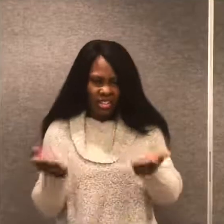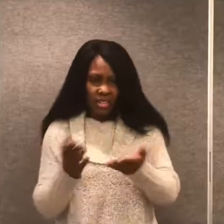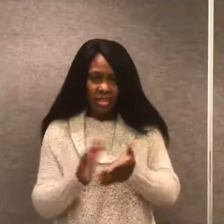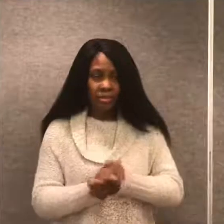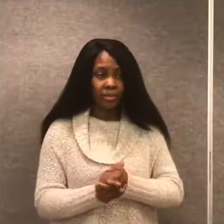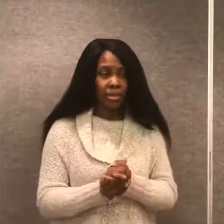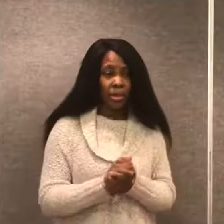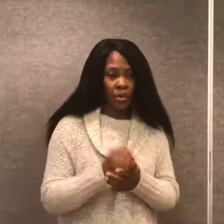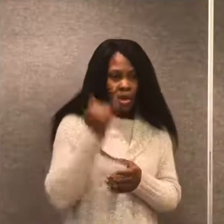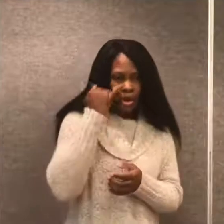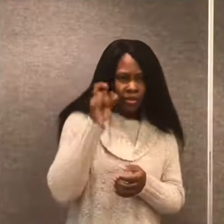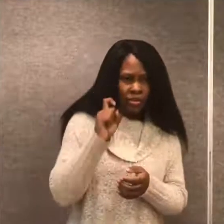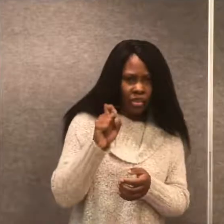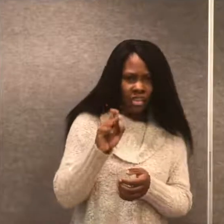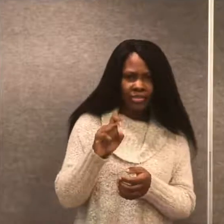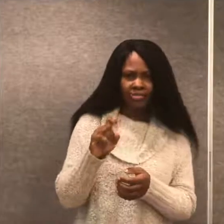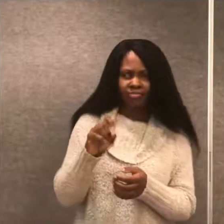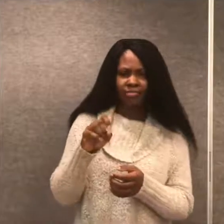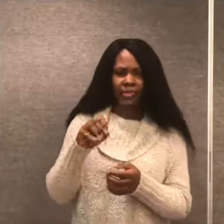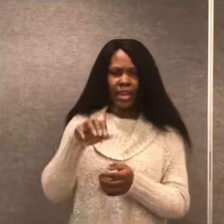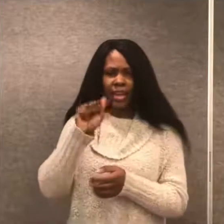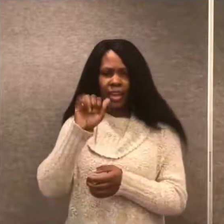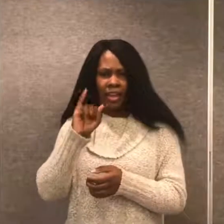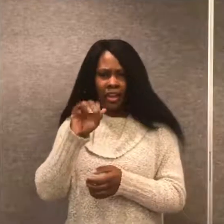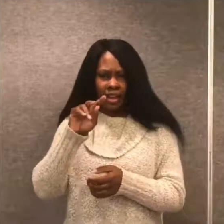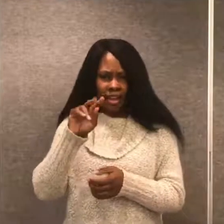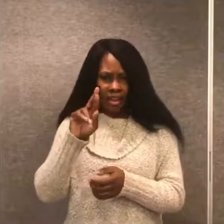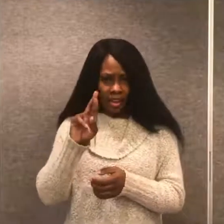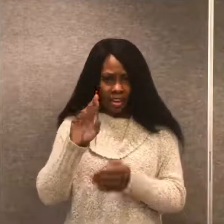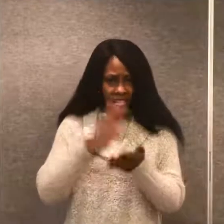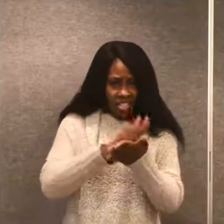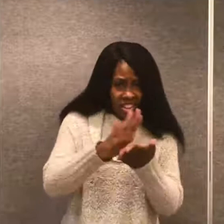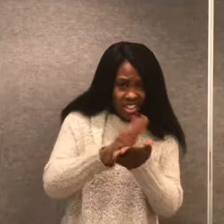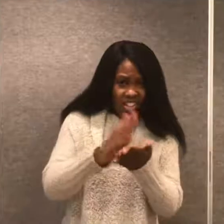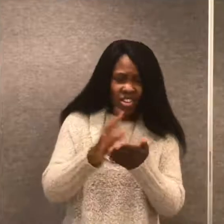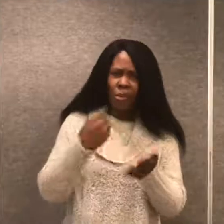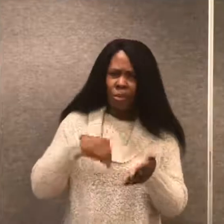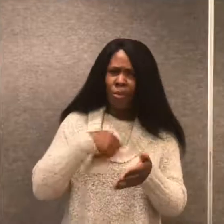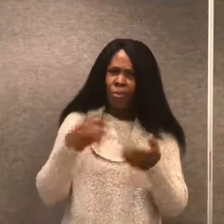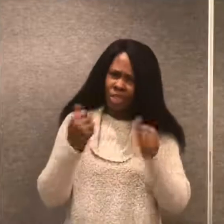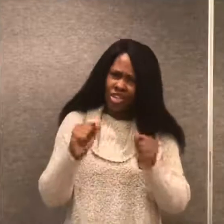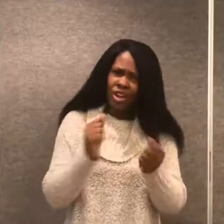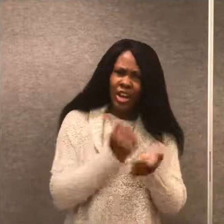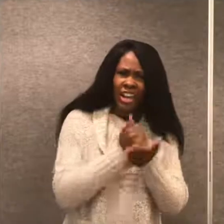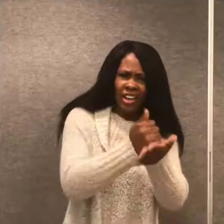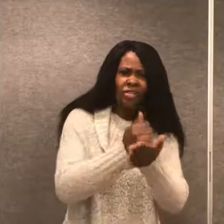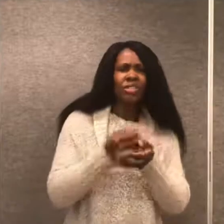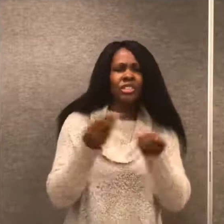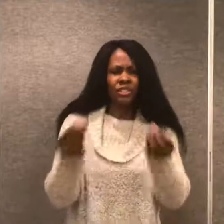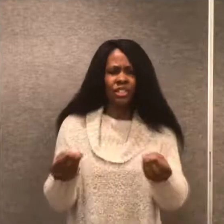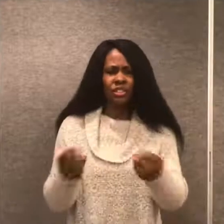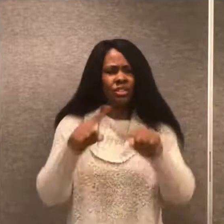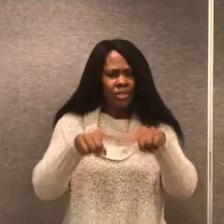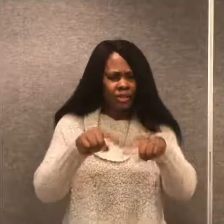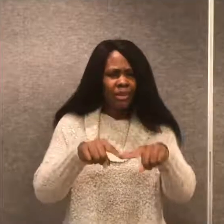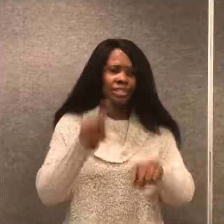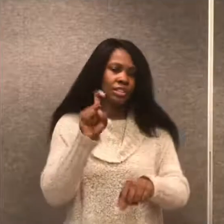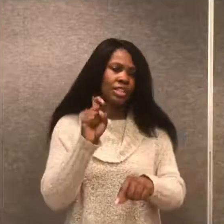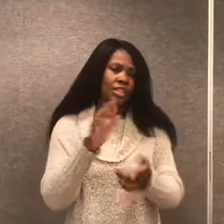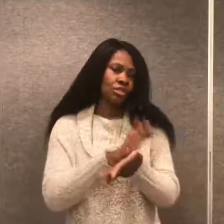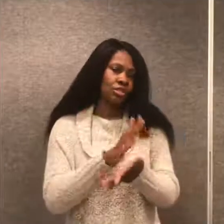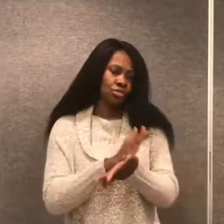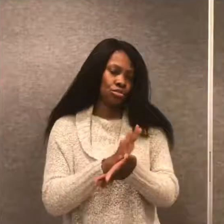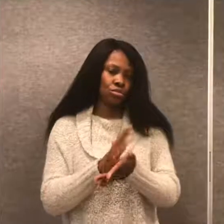air filter, air purifier in a classroom, we're trying to accommodate that Right. based upon needs. Right. So depending on what the need is what we provide. But the basic stuff that